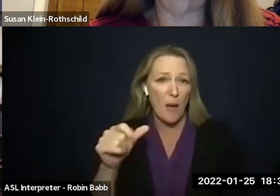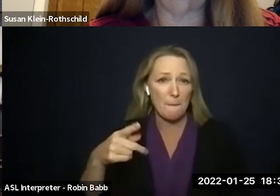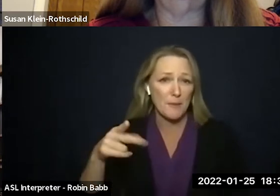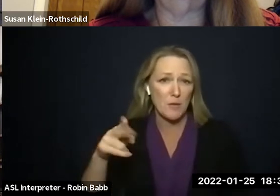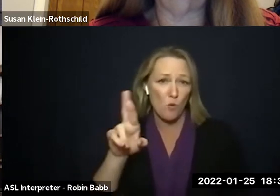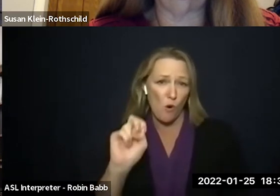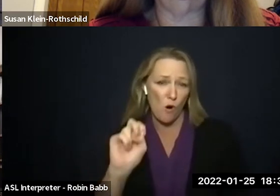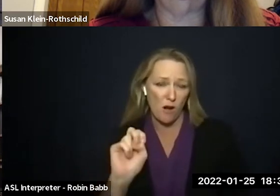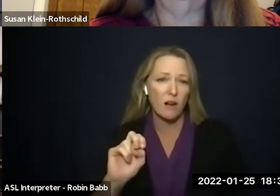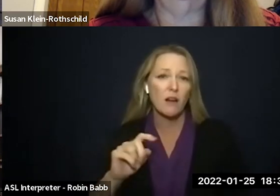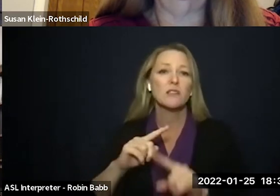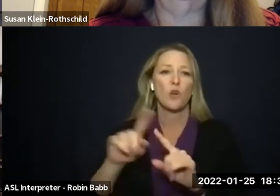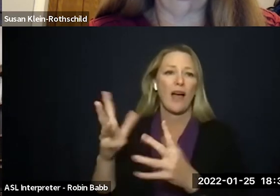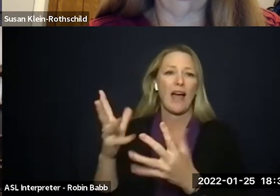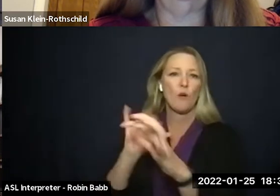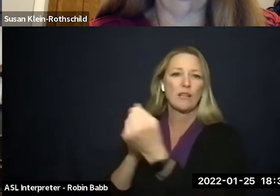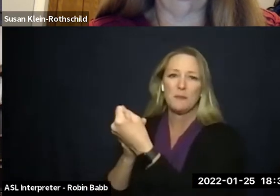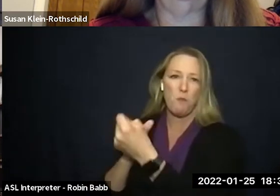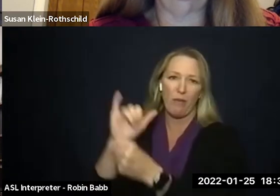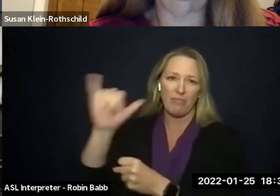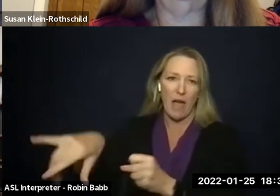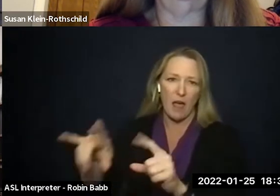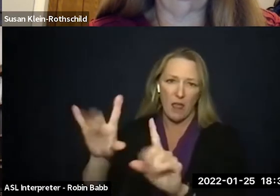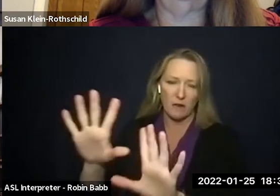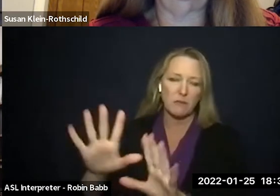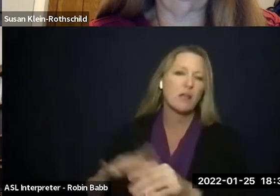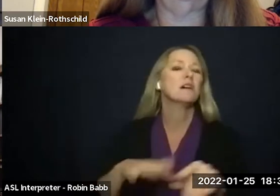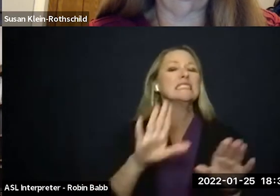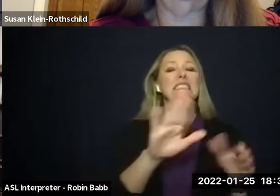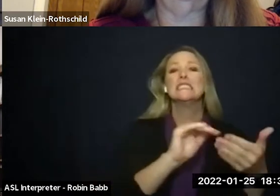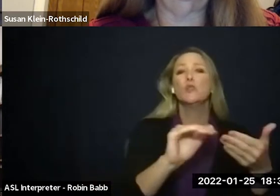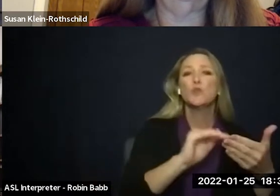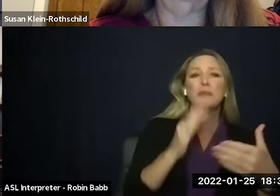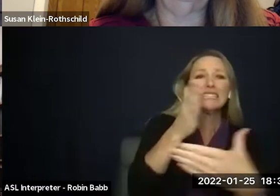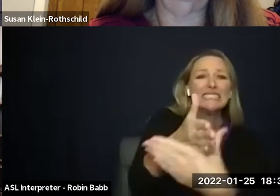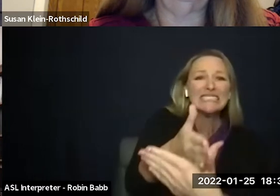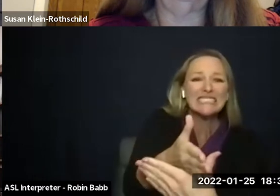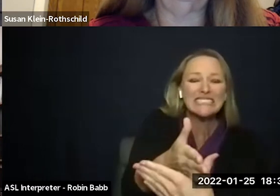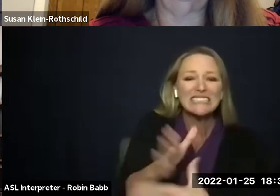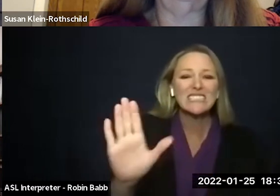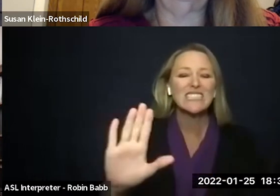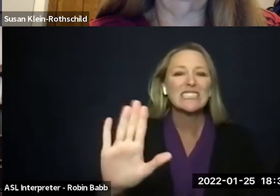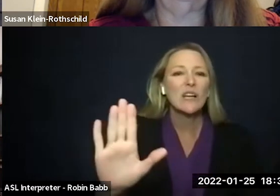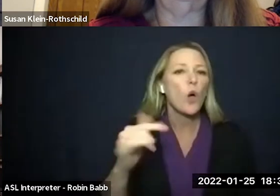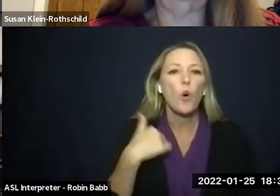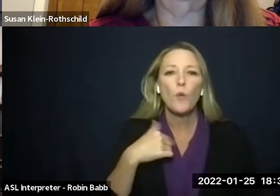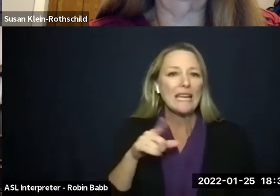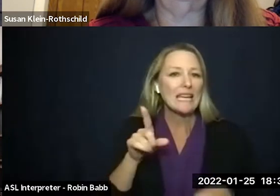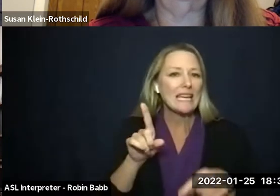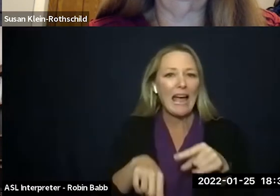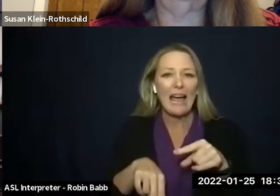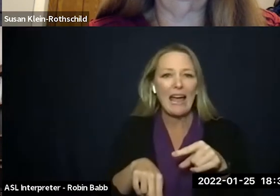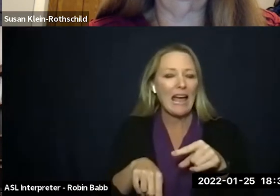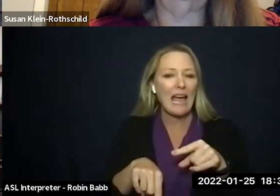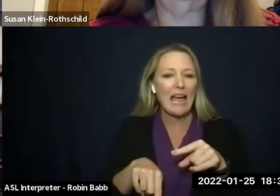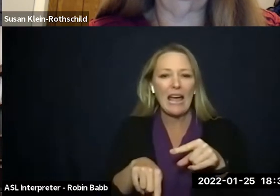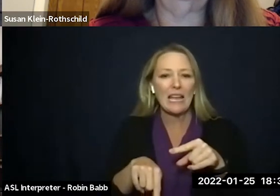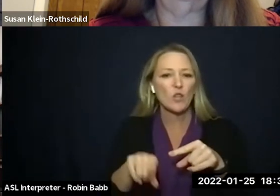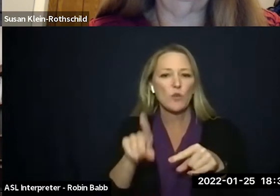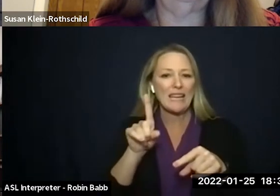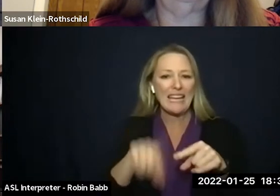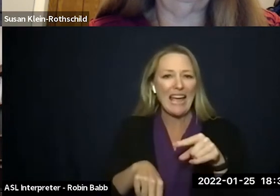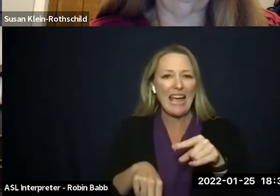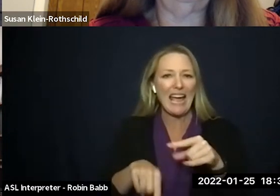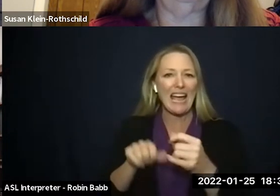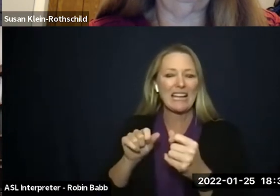and i also want to name excuse me um excuse me um chelsea we're not able to you're not able